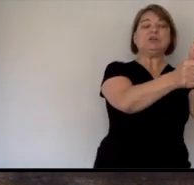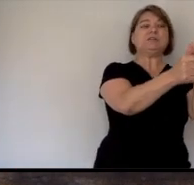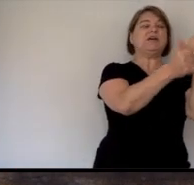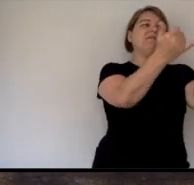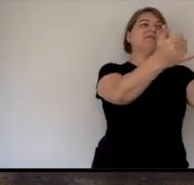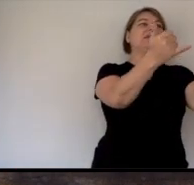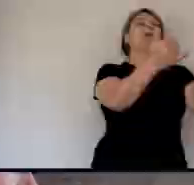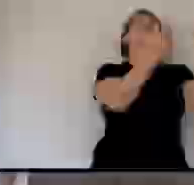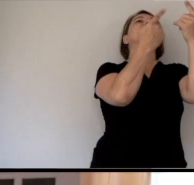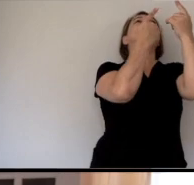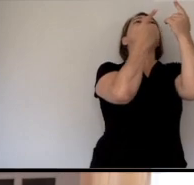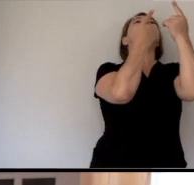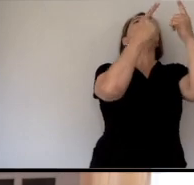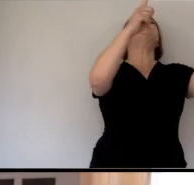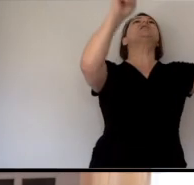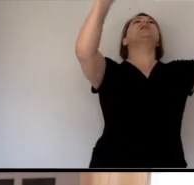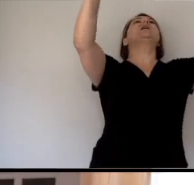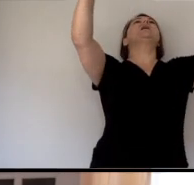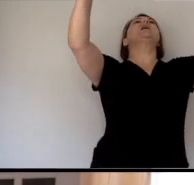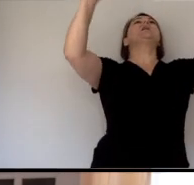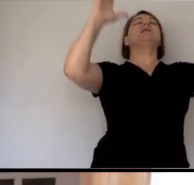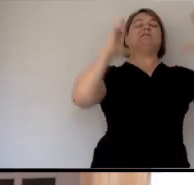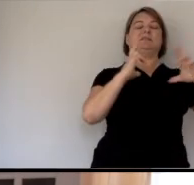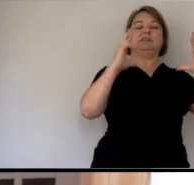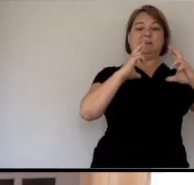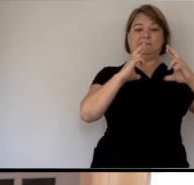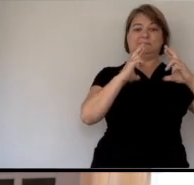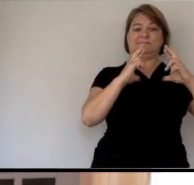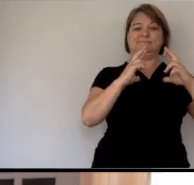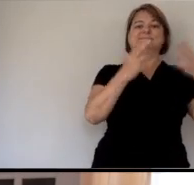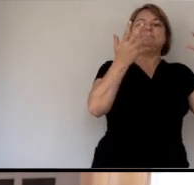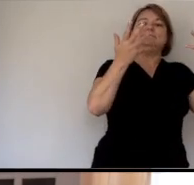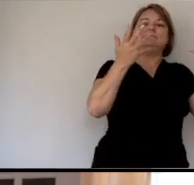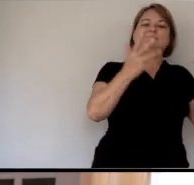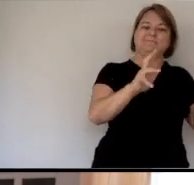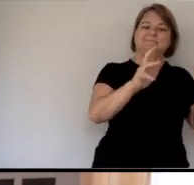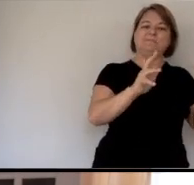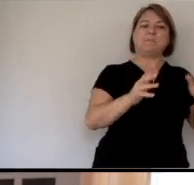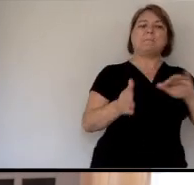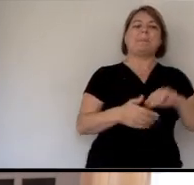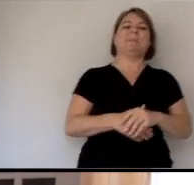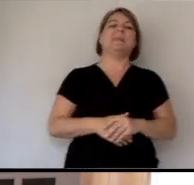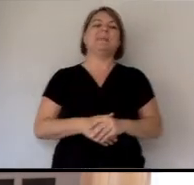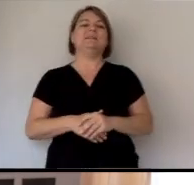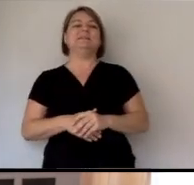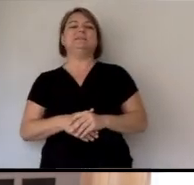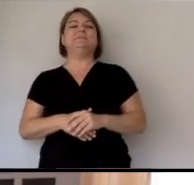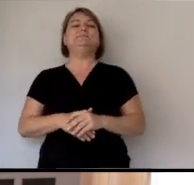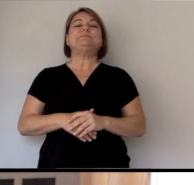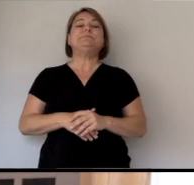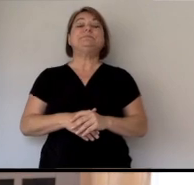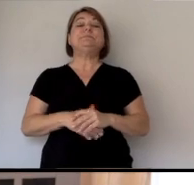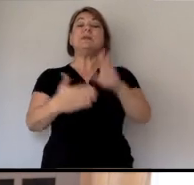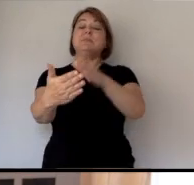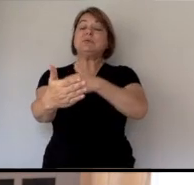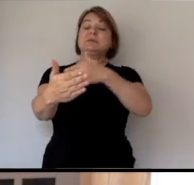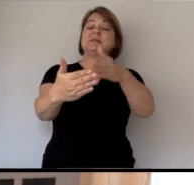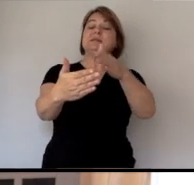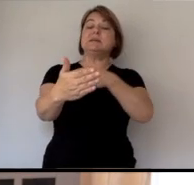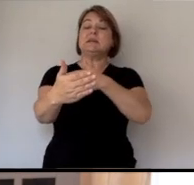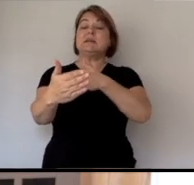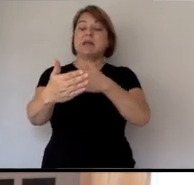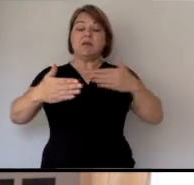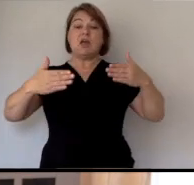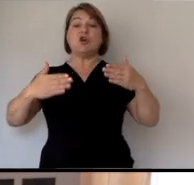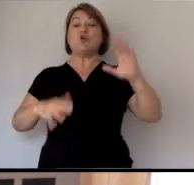The end. The dress on the drag queen goes swish, swish, swish. Swish, swish, swish. Swish, swish, swish.